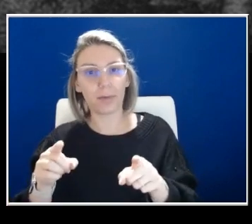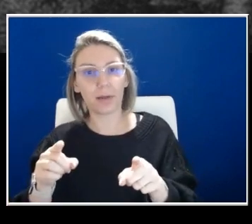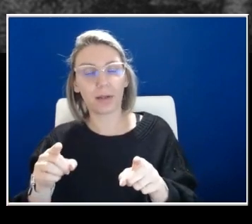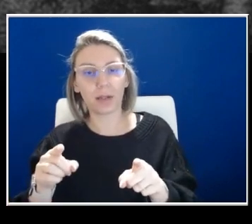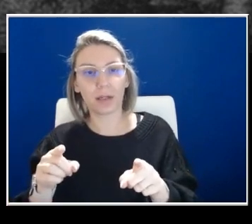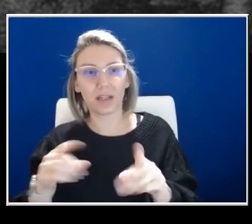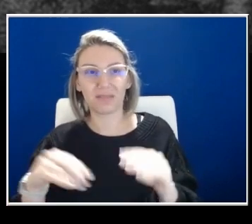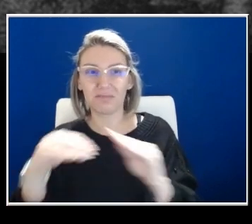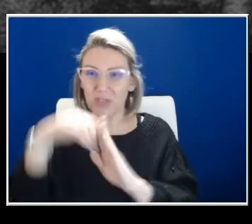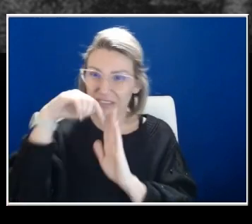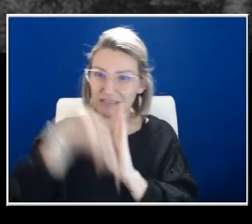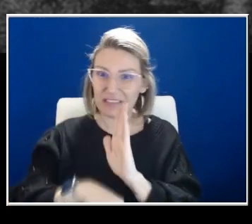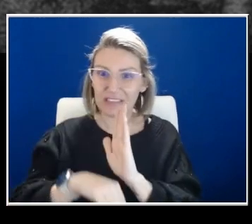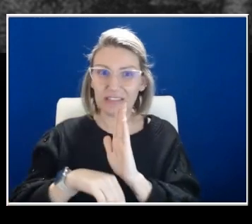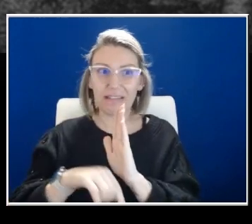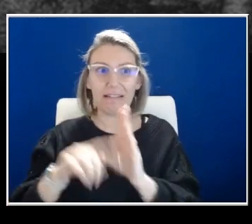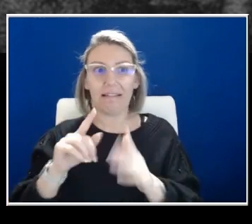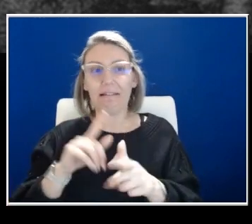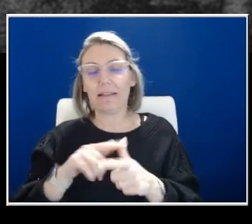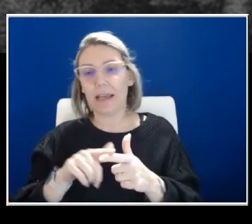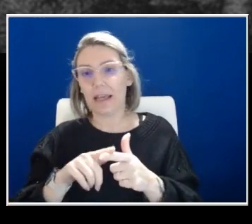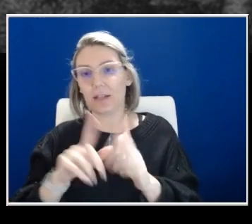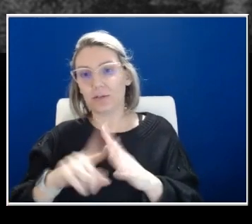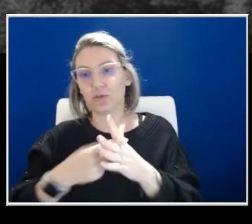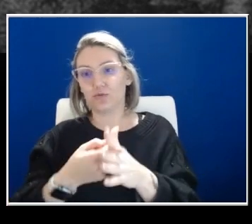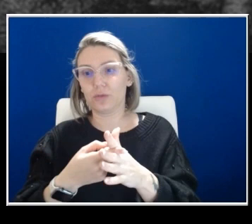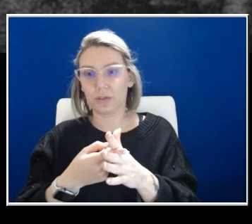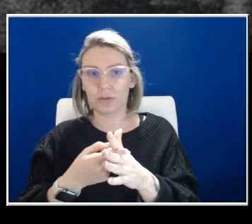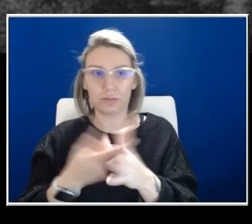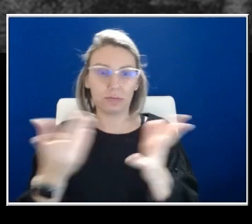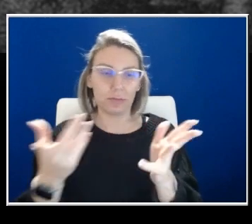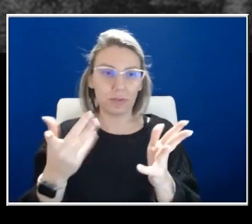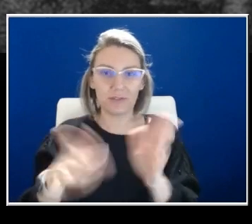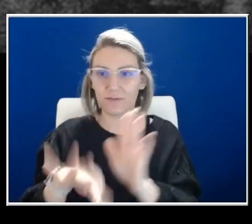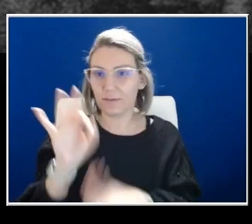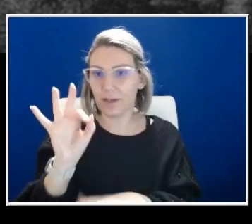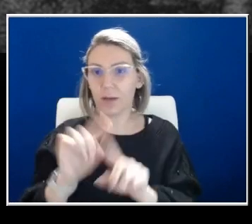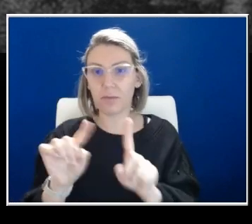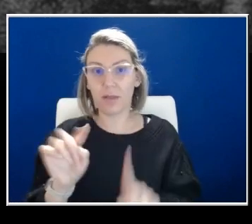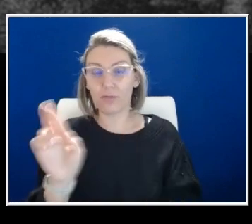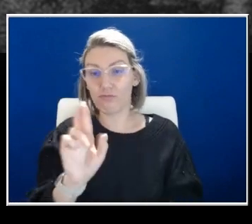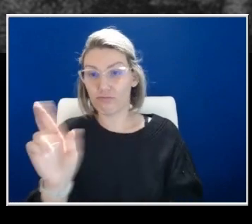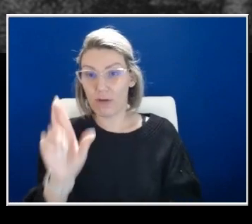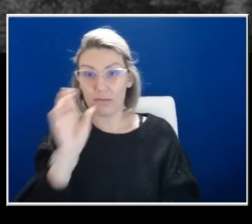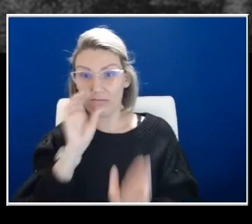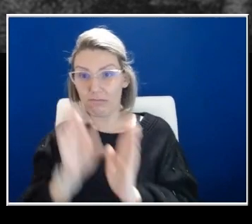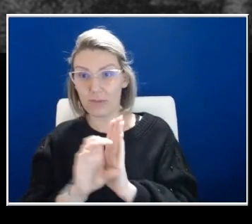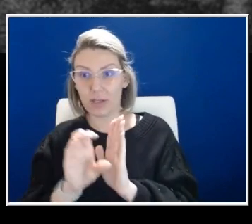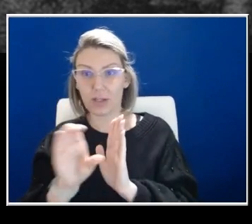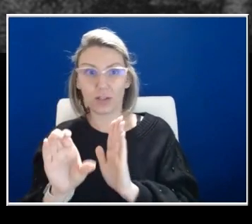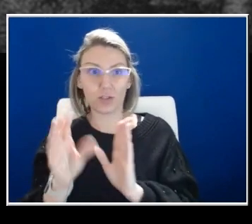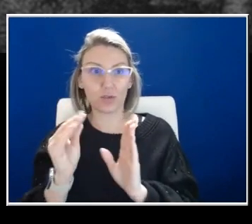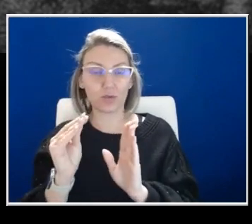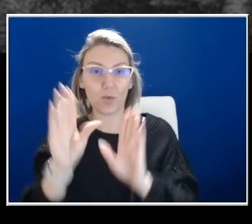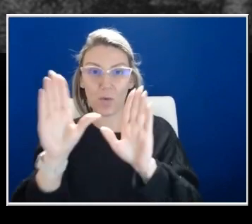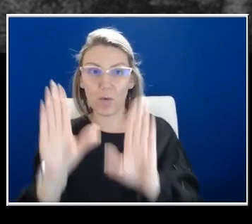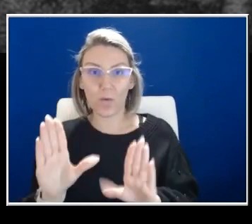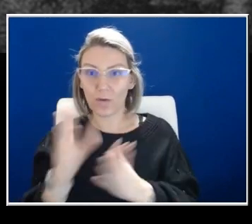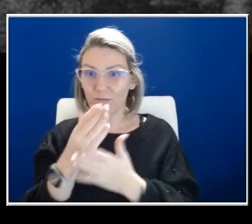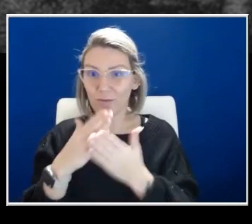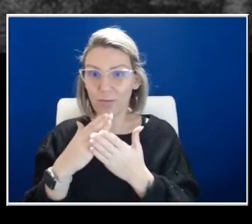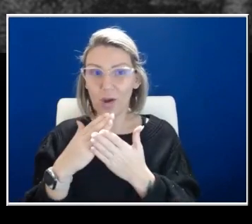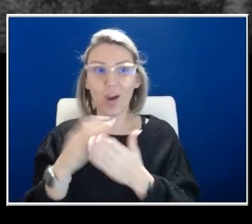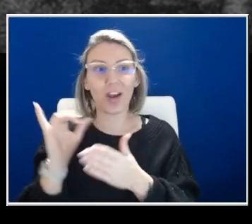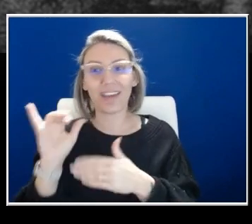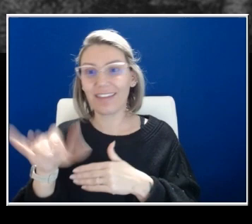extensive than what had originally been remarked on. But the right picture, I think, is the wonderful part. That is her